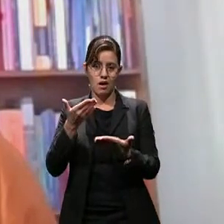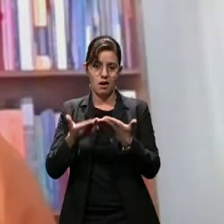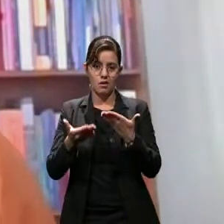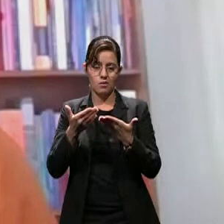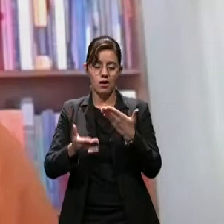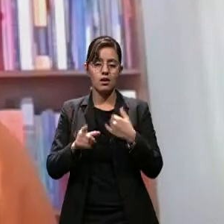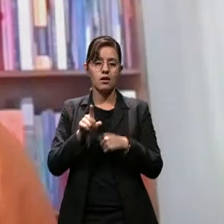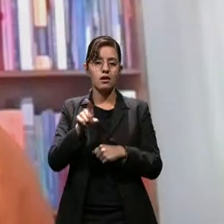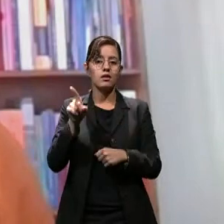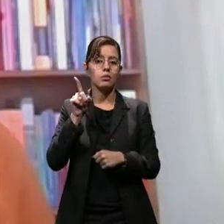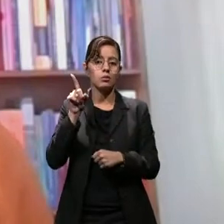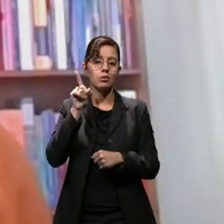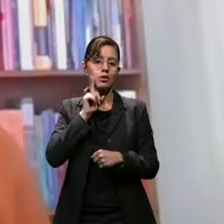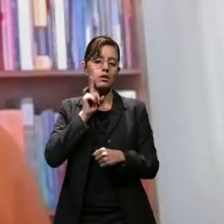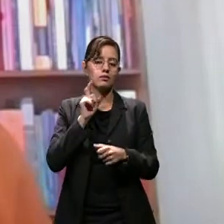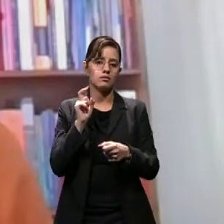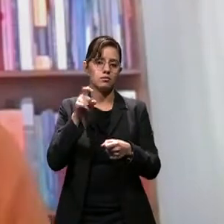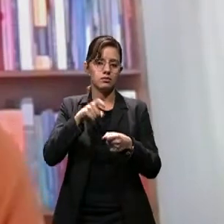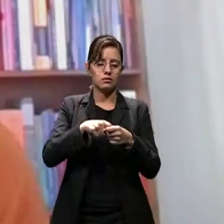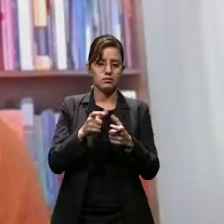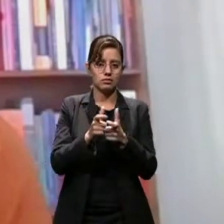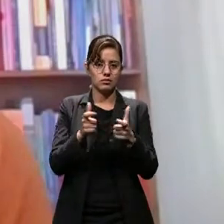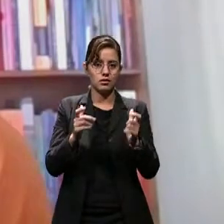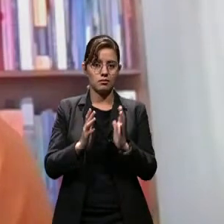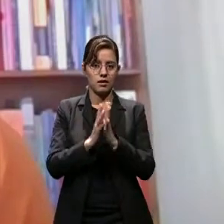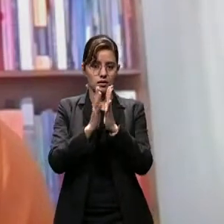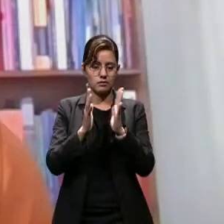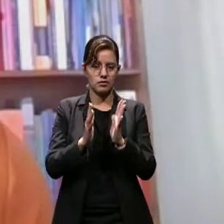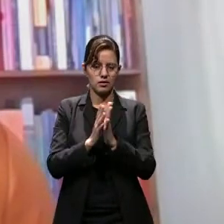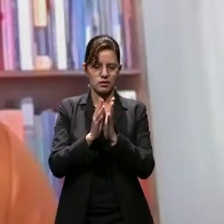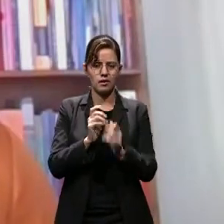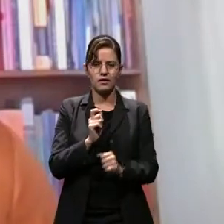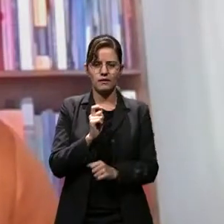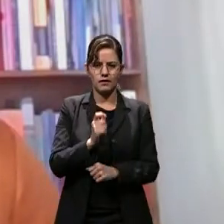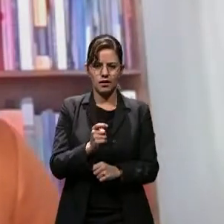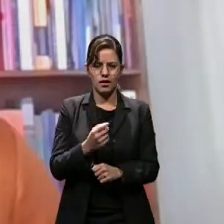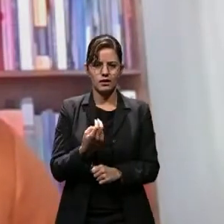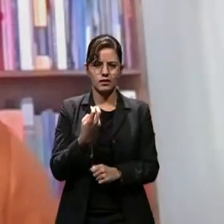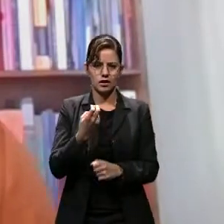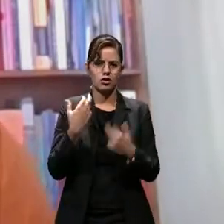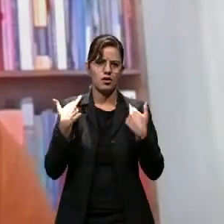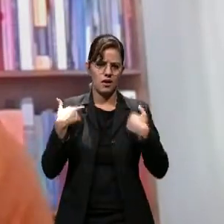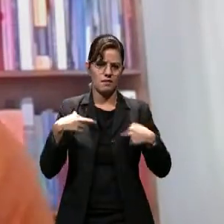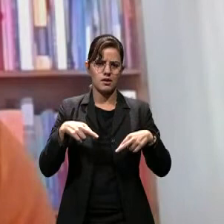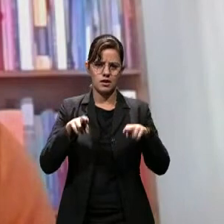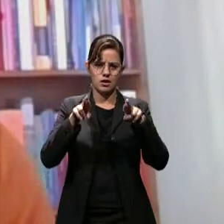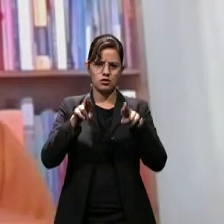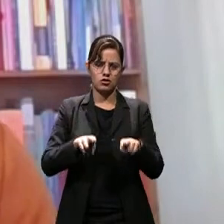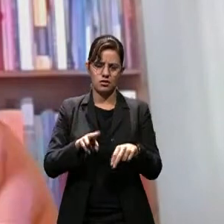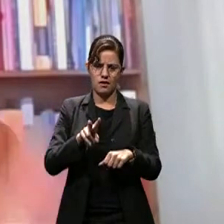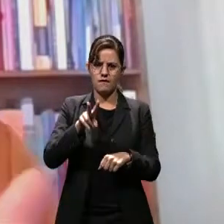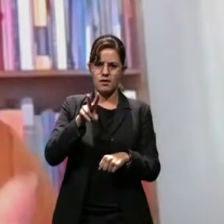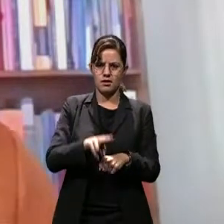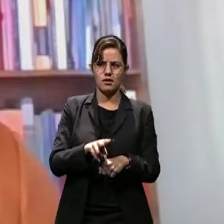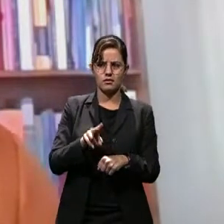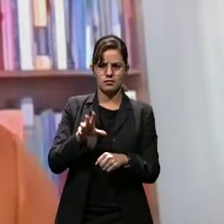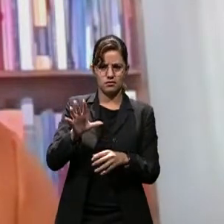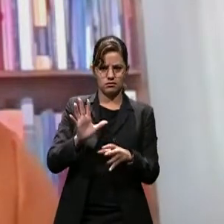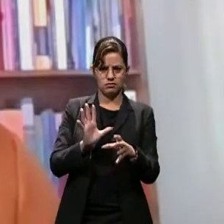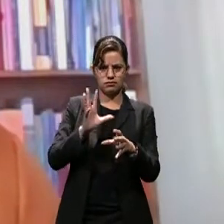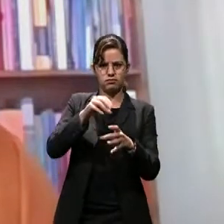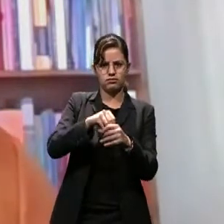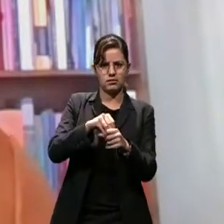33.6% of women representation. So this talks about a democratization of